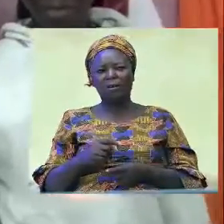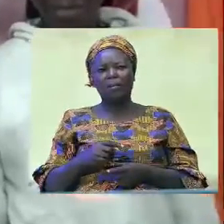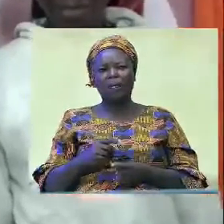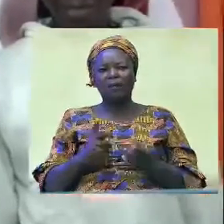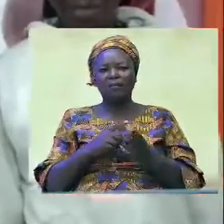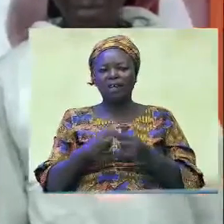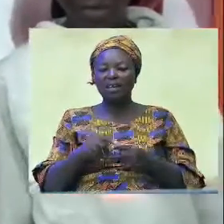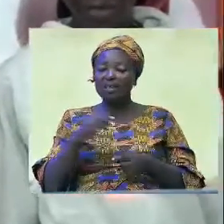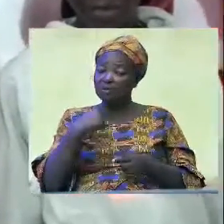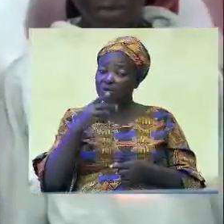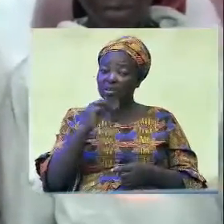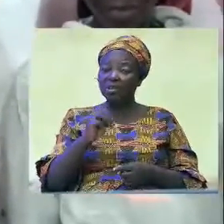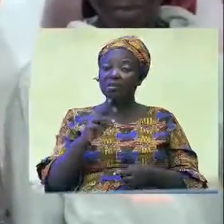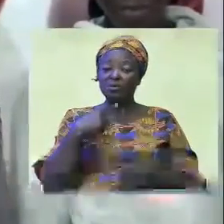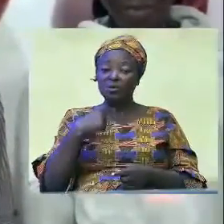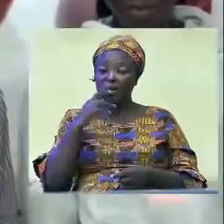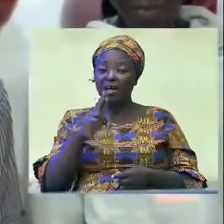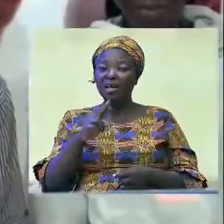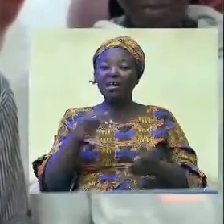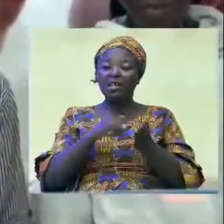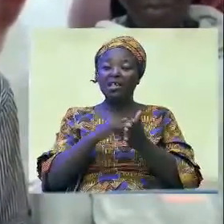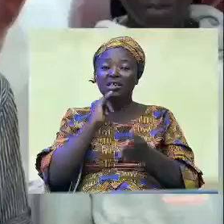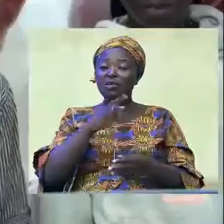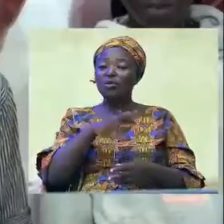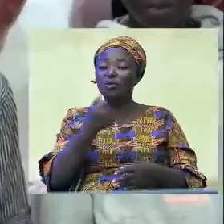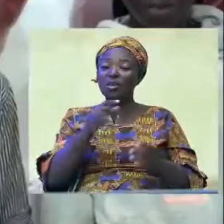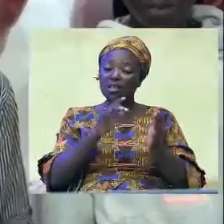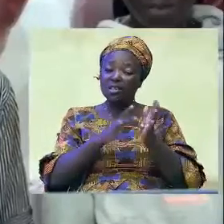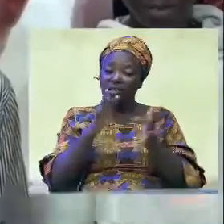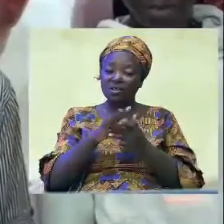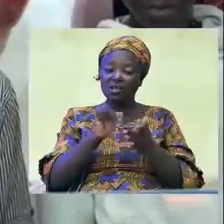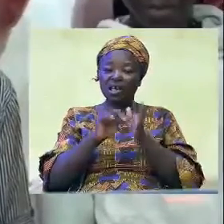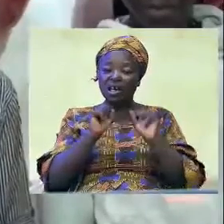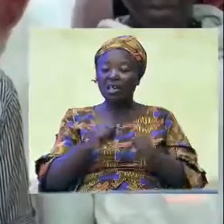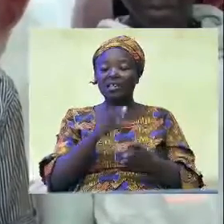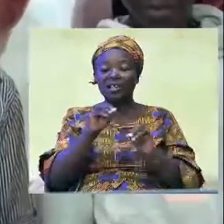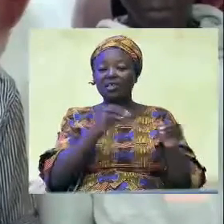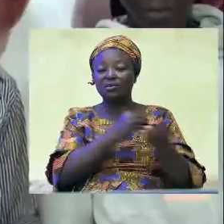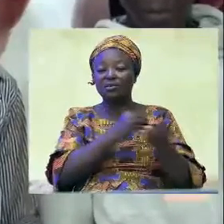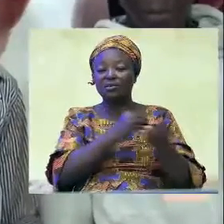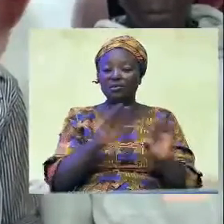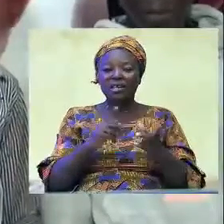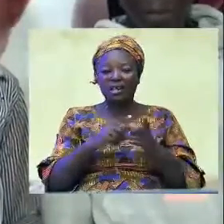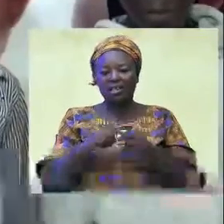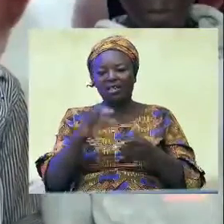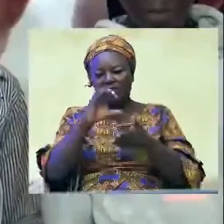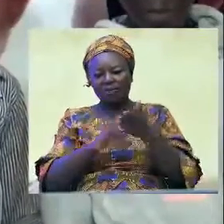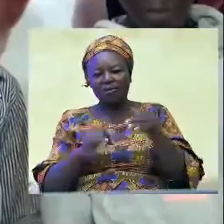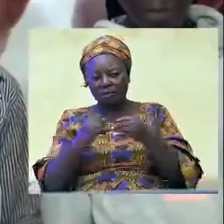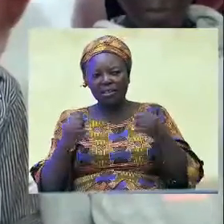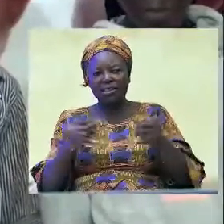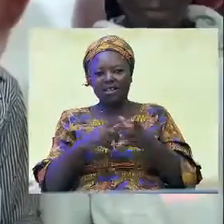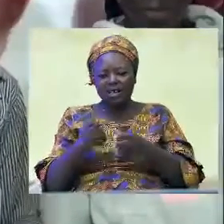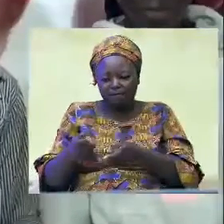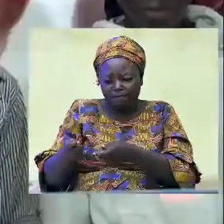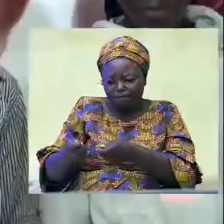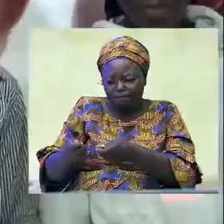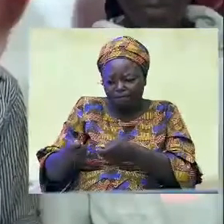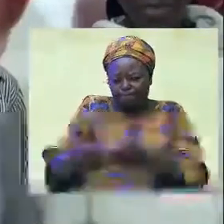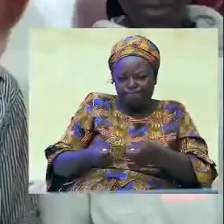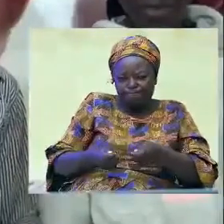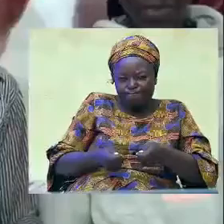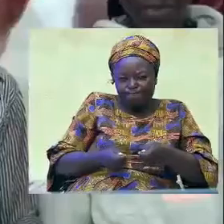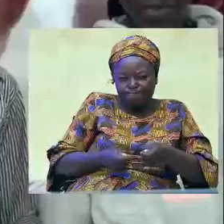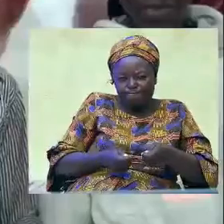just one kind statement. I said, it's only Jesus that can set you free. I said, remove the chain from her leg. We remove the